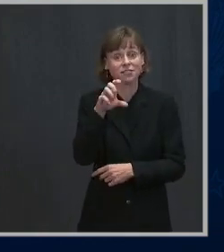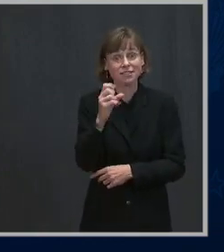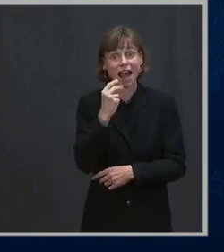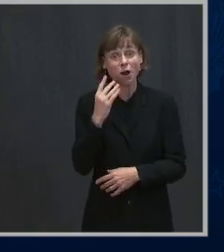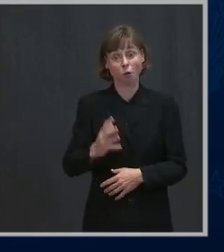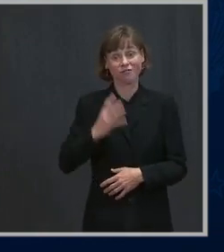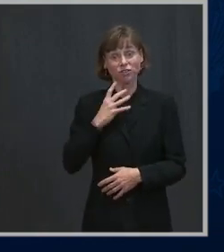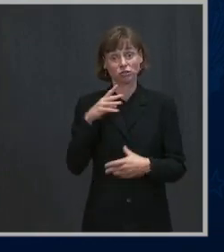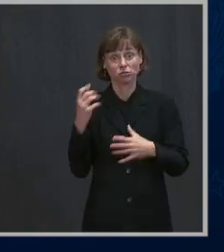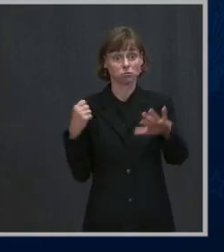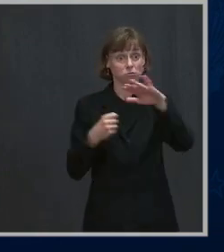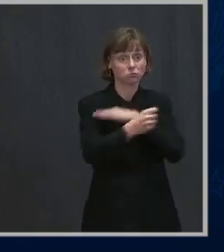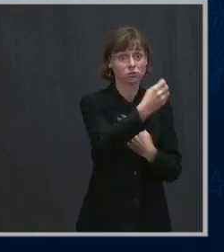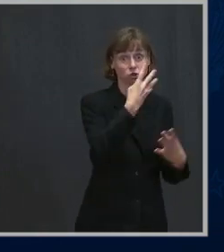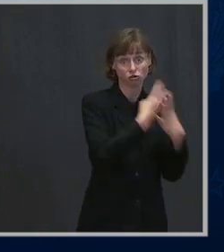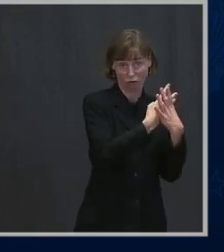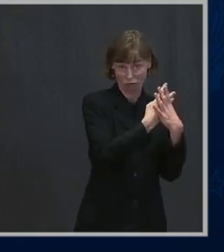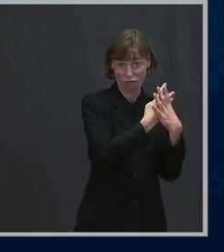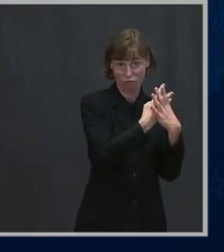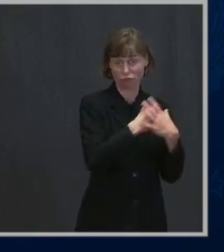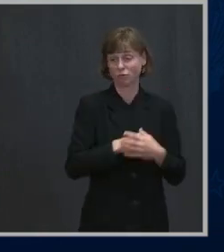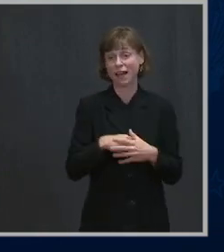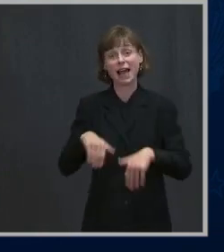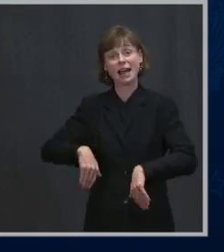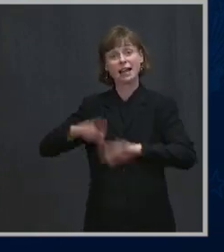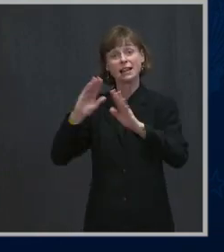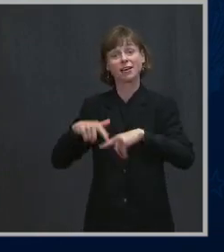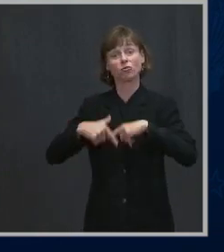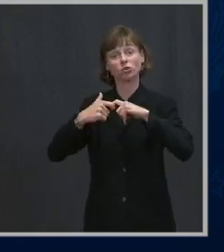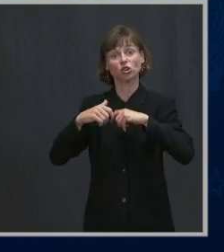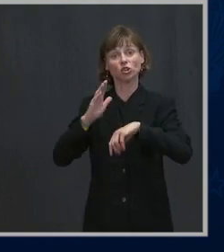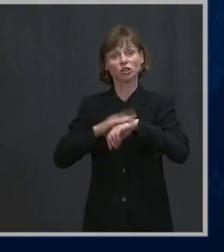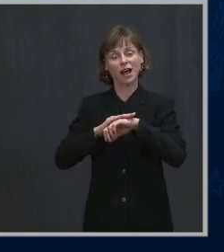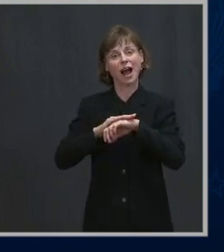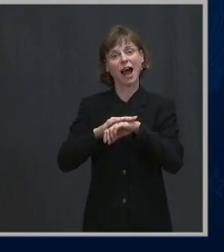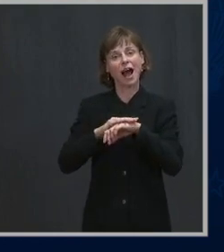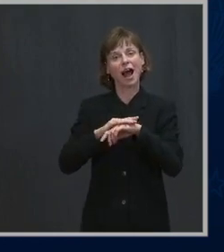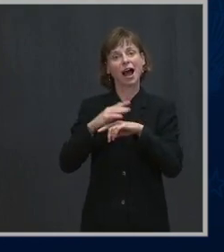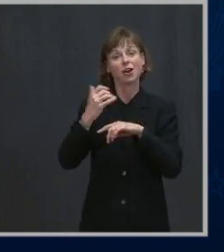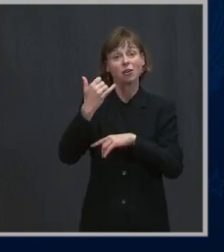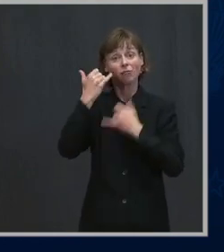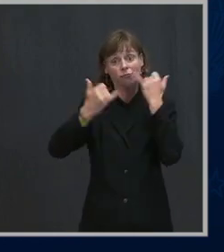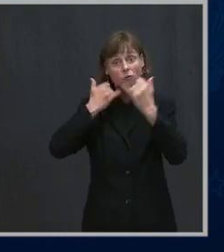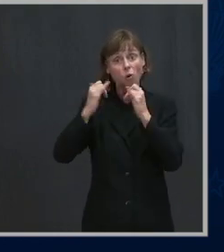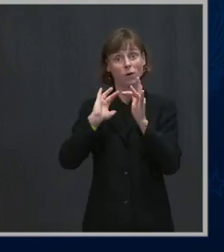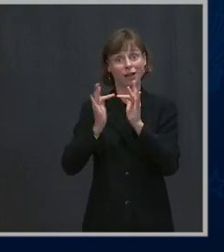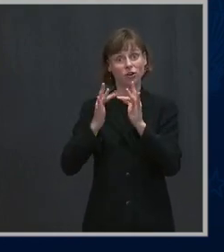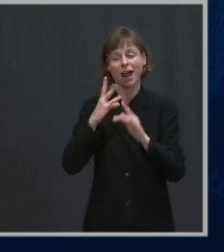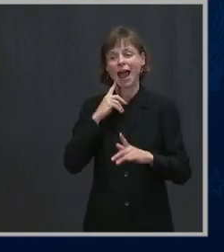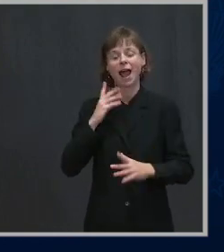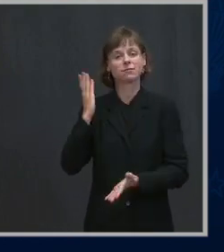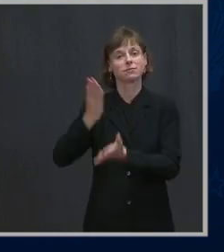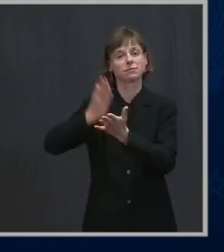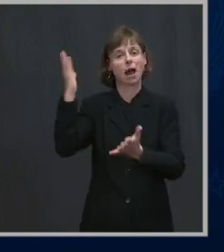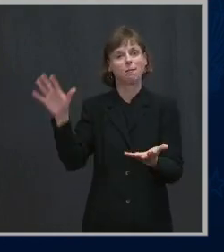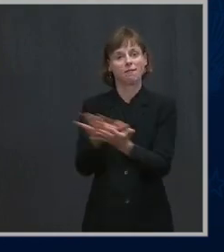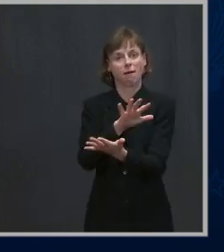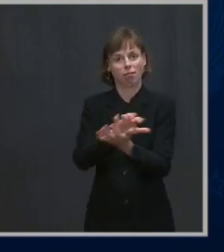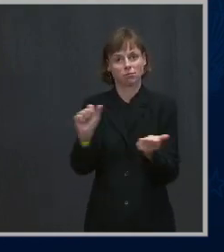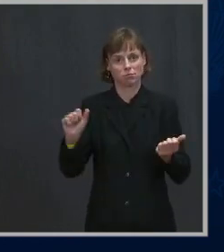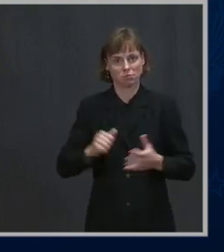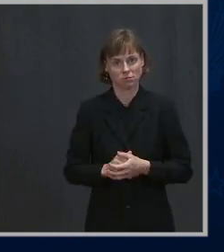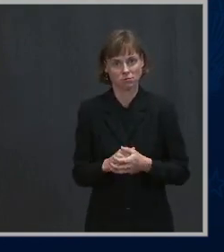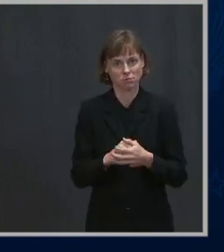restrictions on telecommunications and refrain from violence as i said earlier this